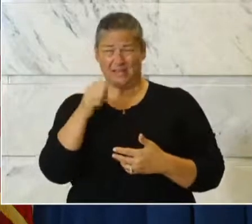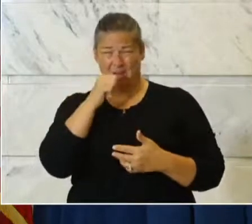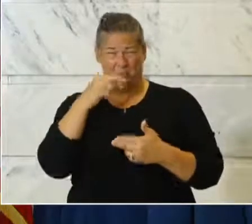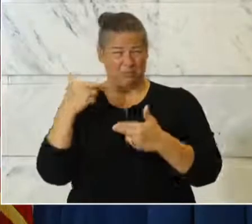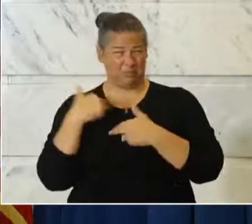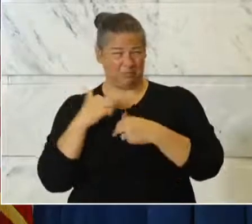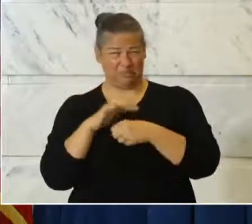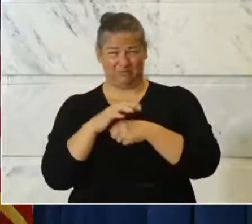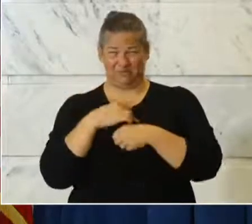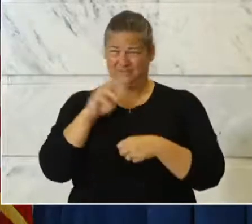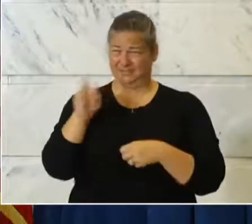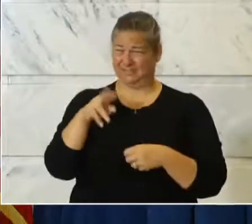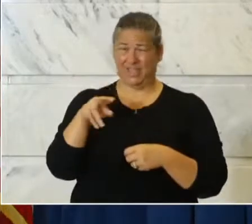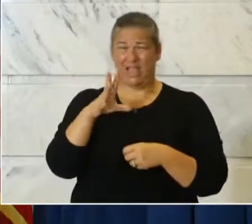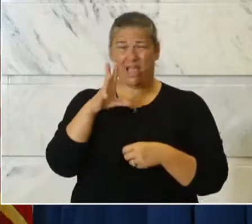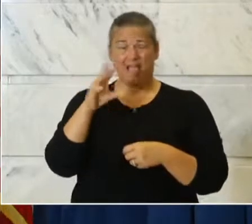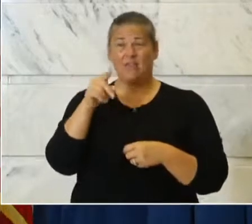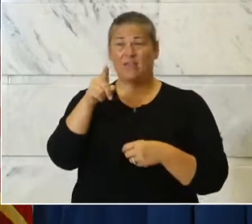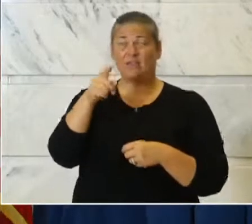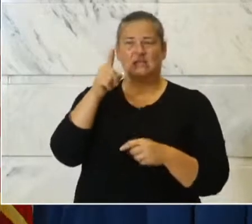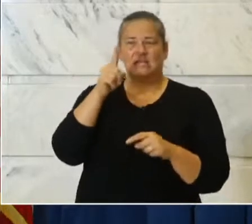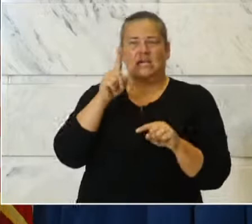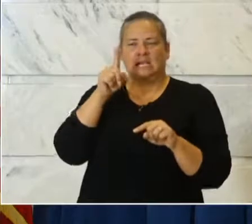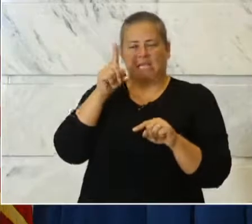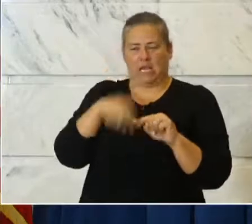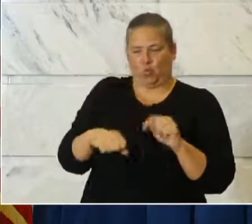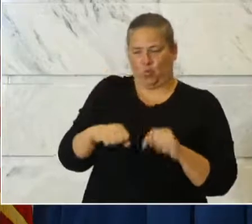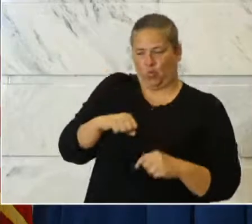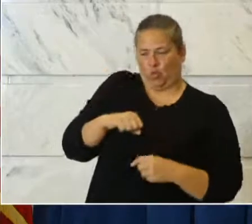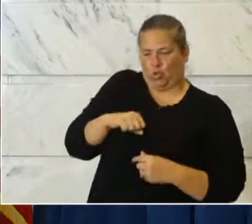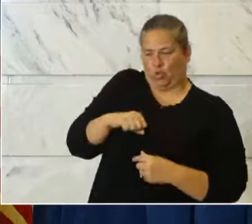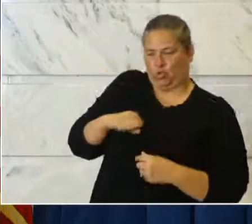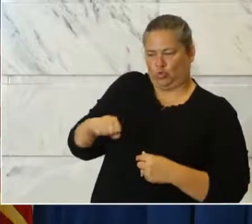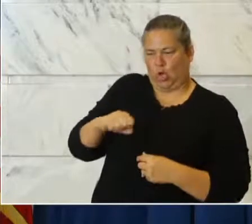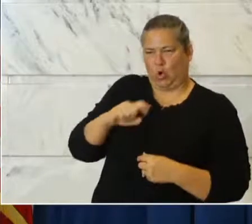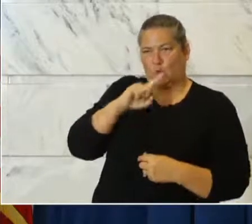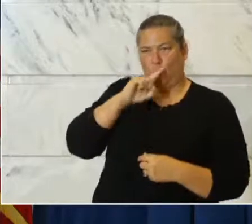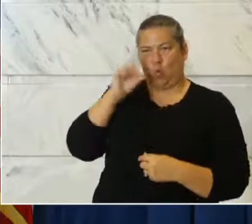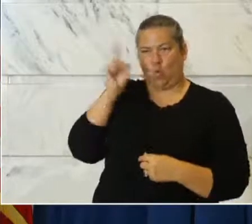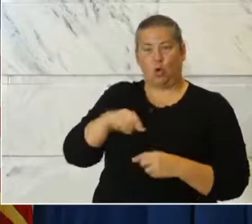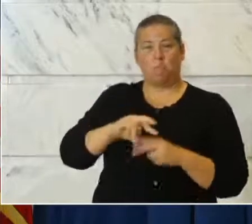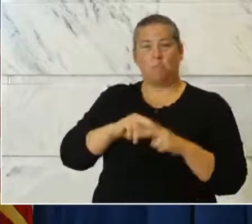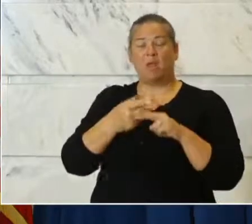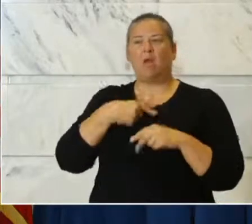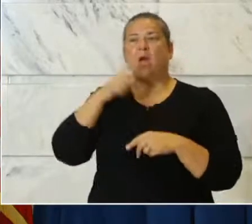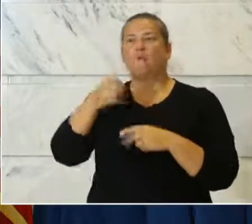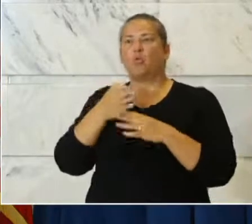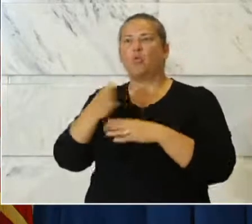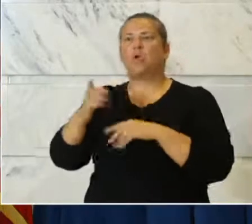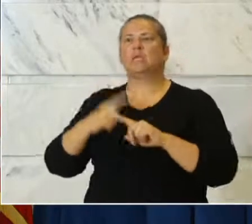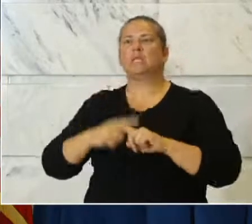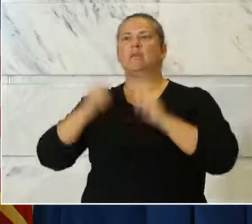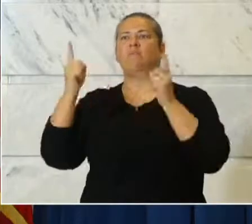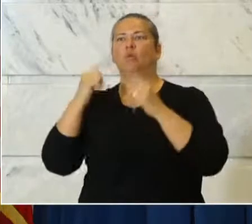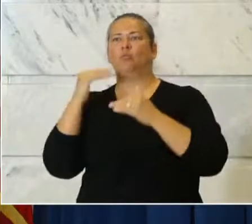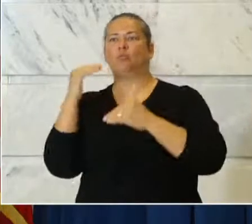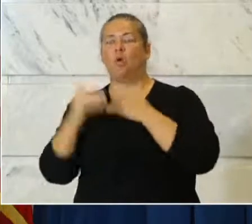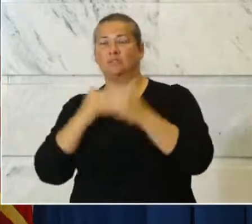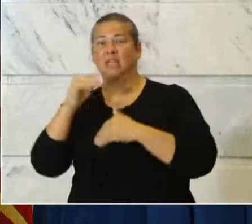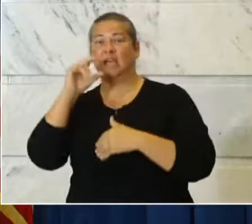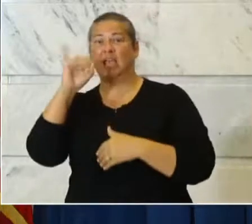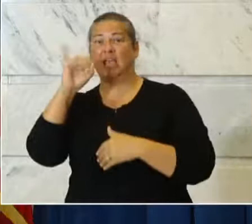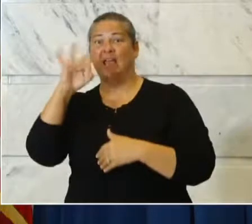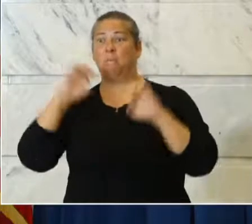tried to do, which you can't do in a restraining order. A restraining order keeps you from doing things, is saying I've got to go through a new process if I'm going to put out